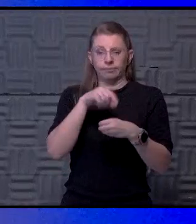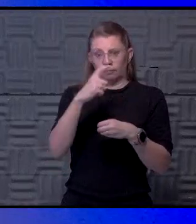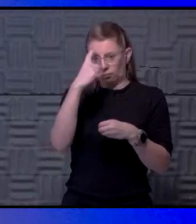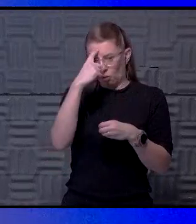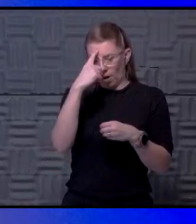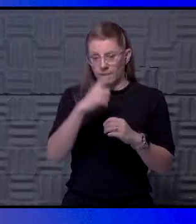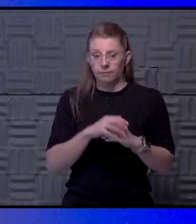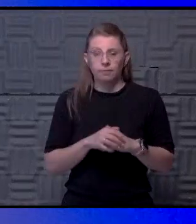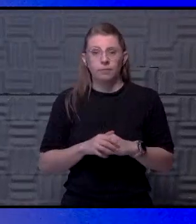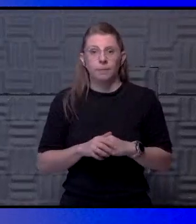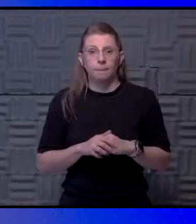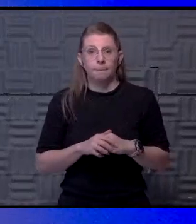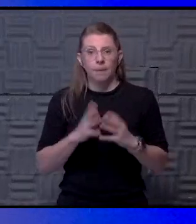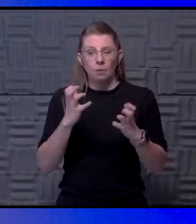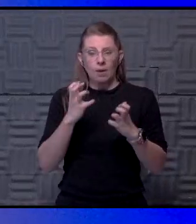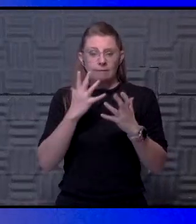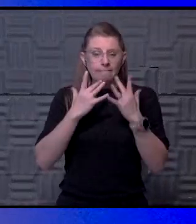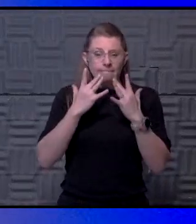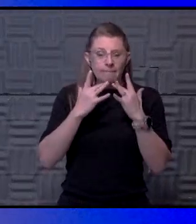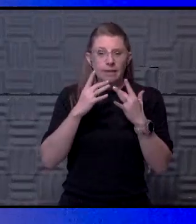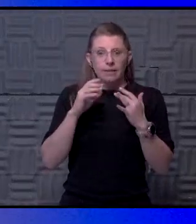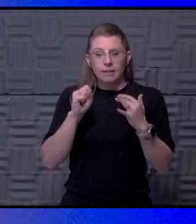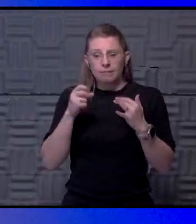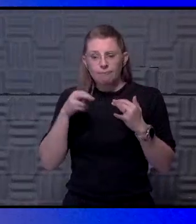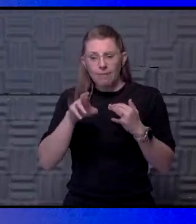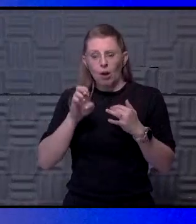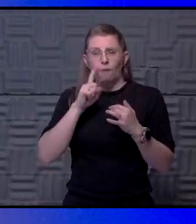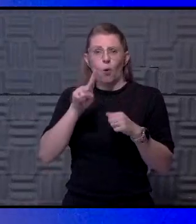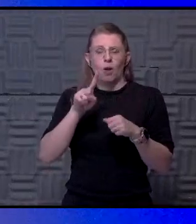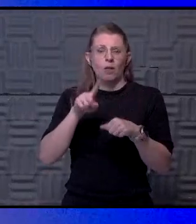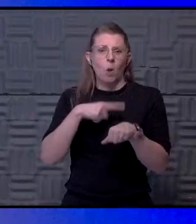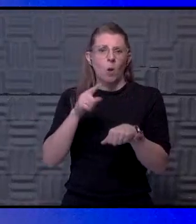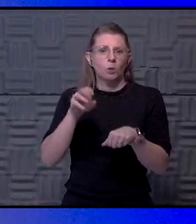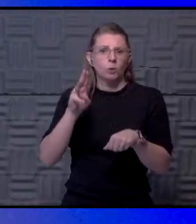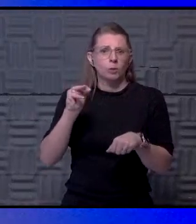our interest to kind of spare those and try to minimize long-term effects.